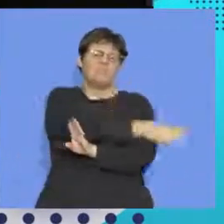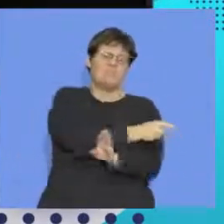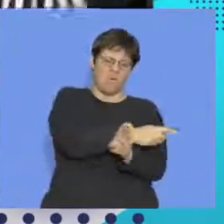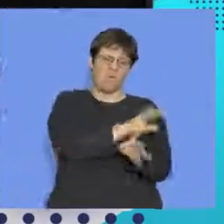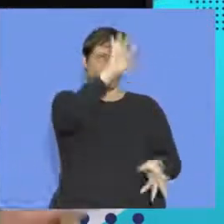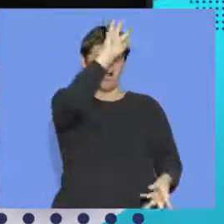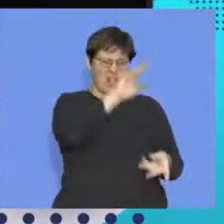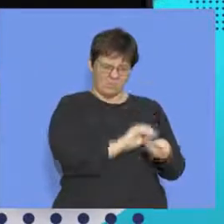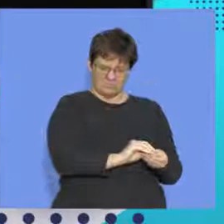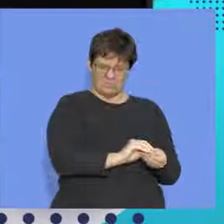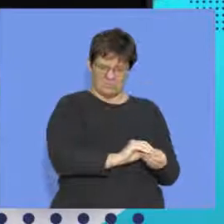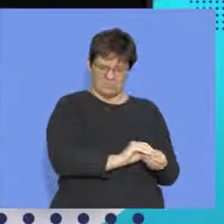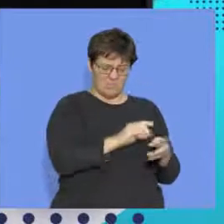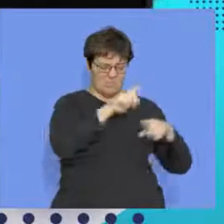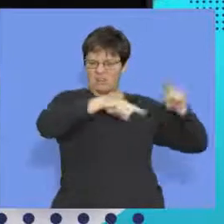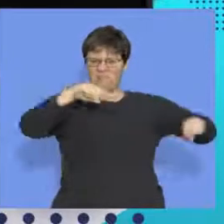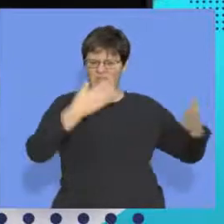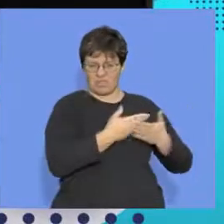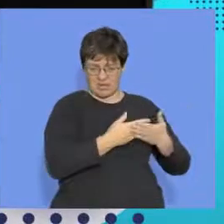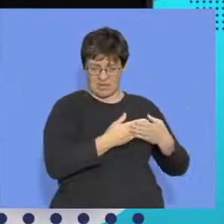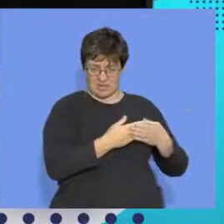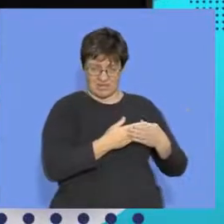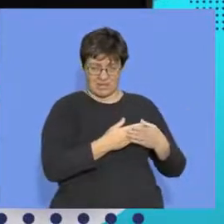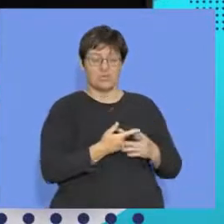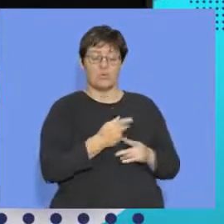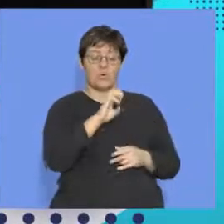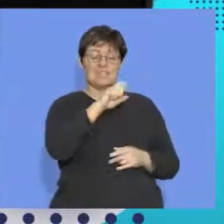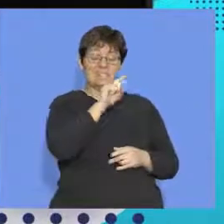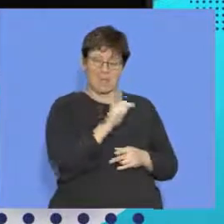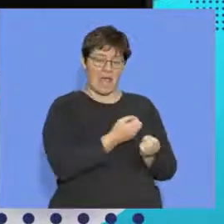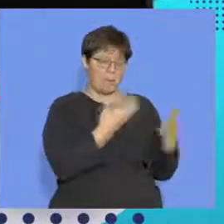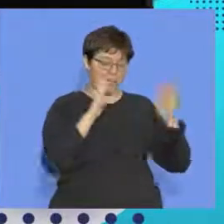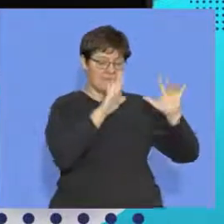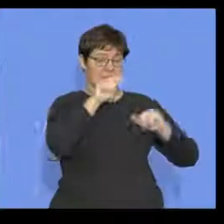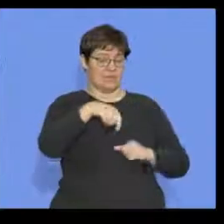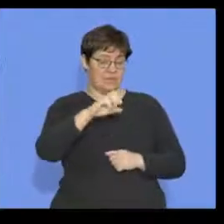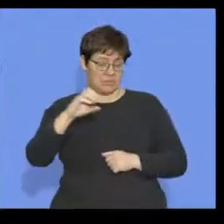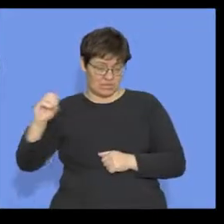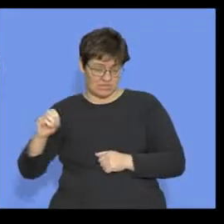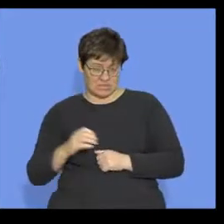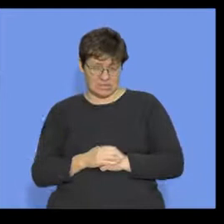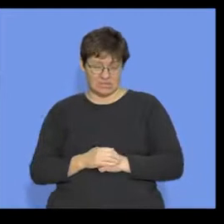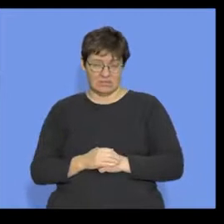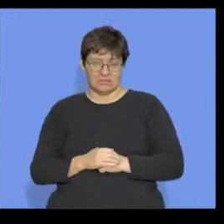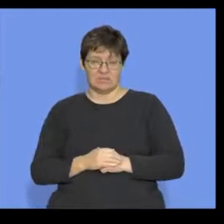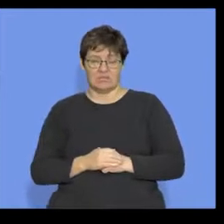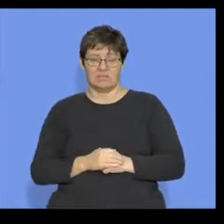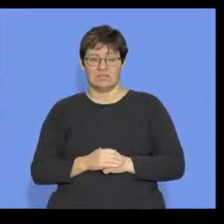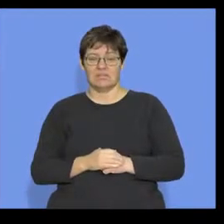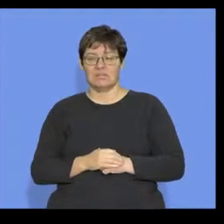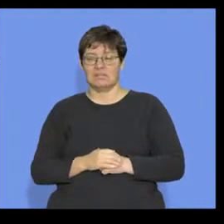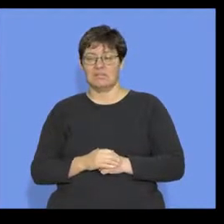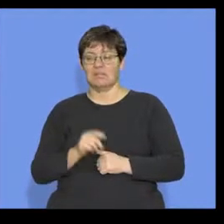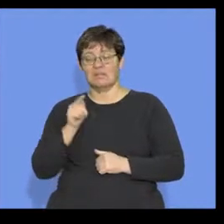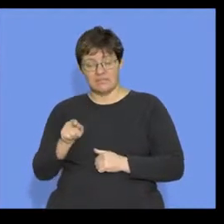was a total sample space, which we had from the question 1. Now, a pin